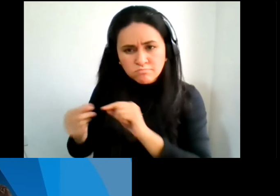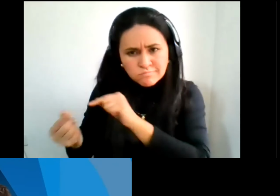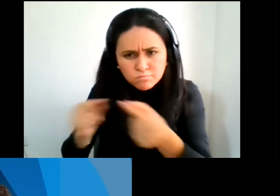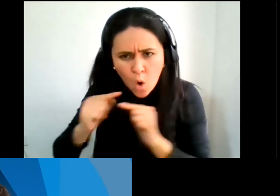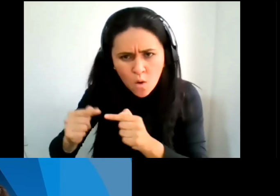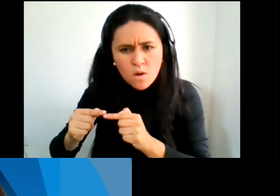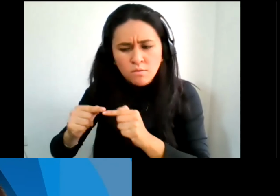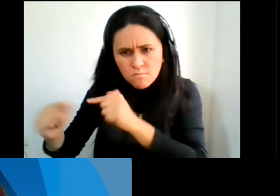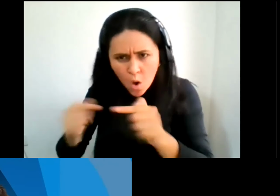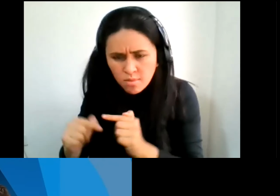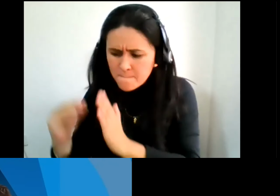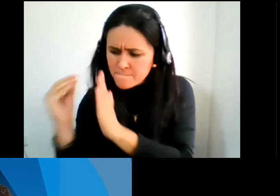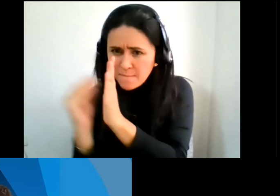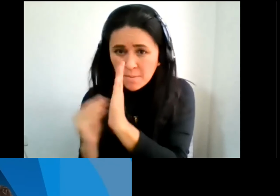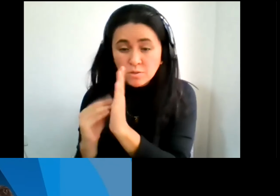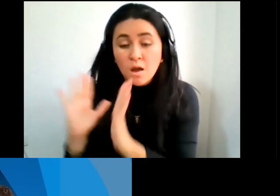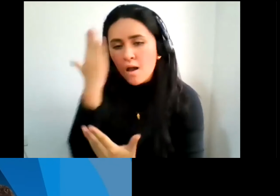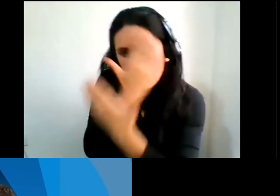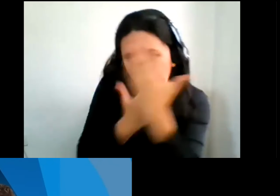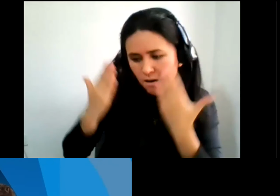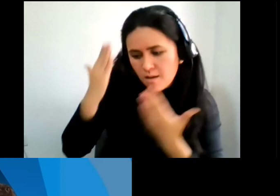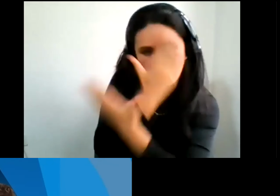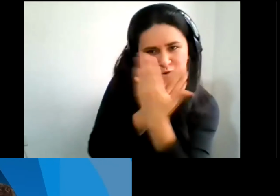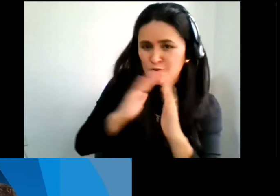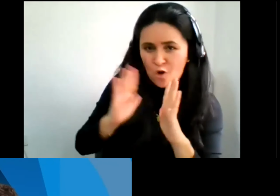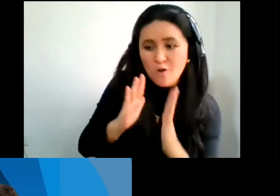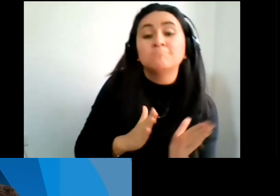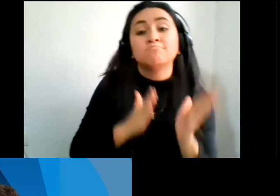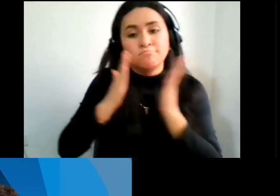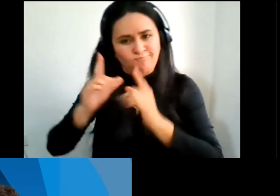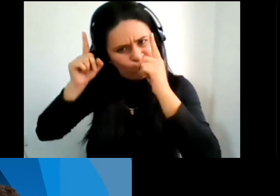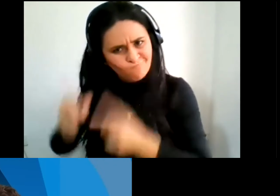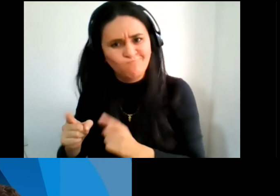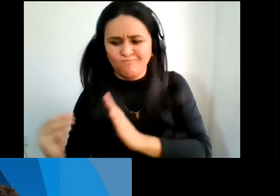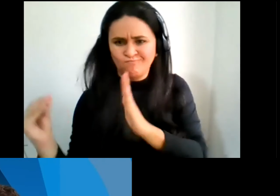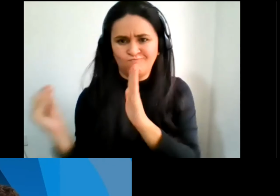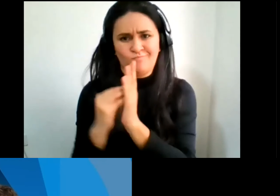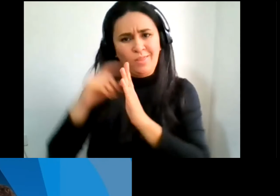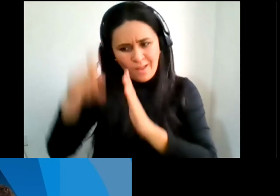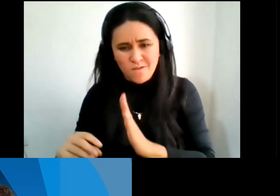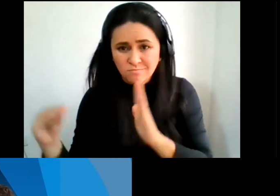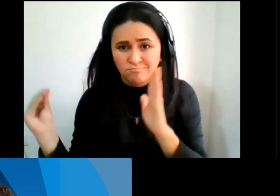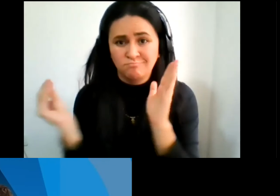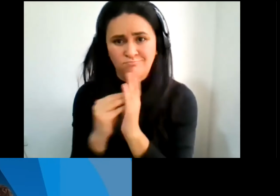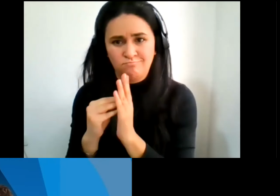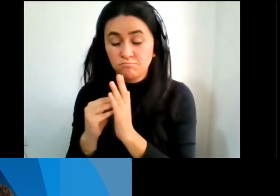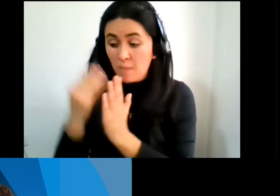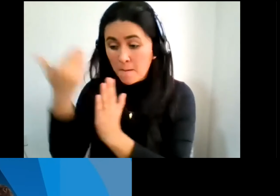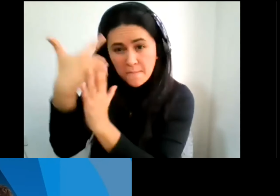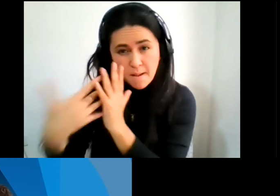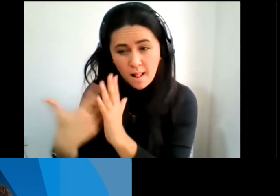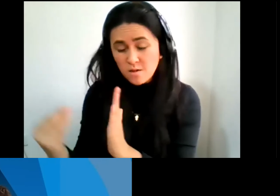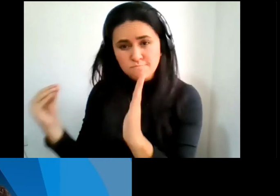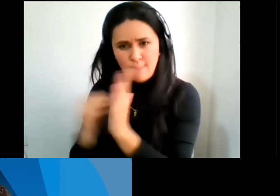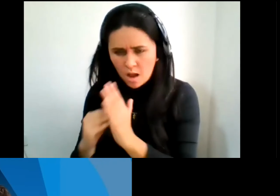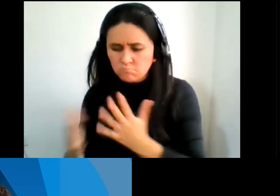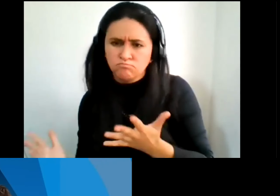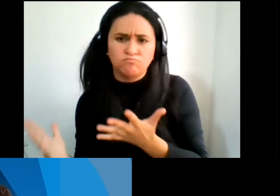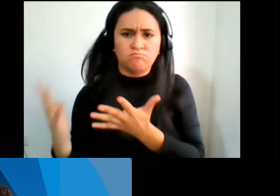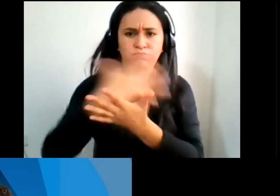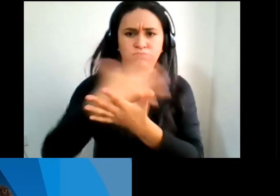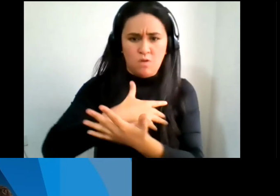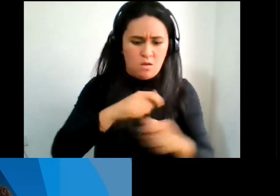the policy formulation process, not just as a prior evaluation, but as an element that must go through all